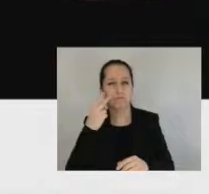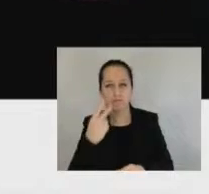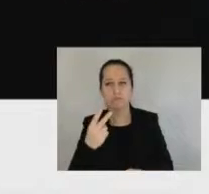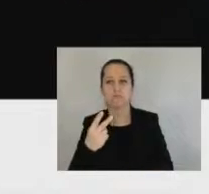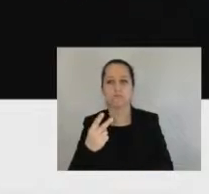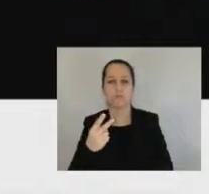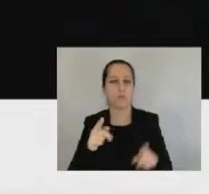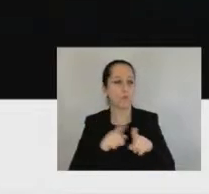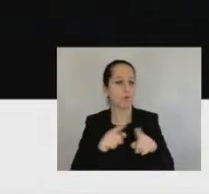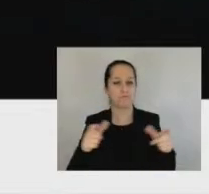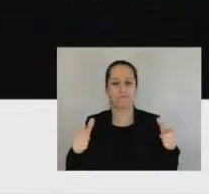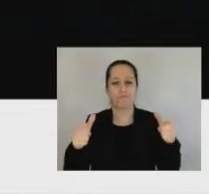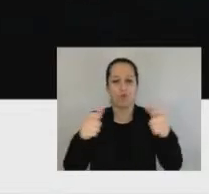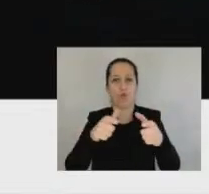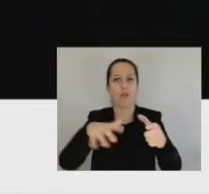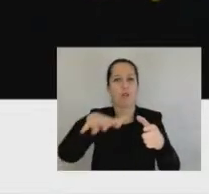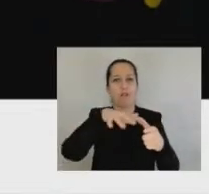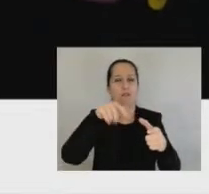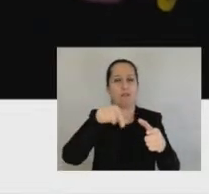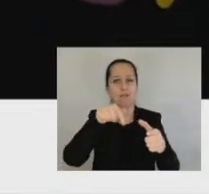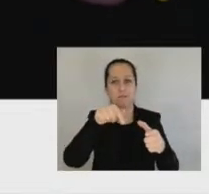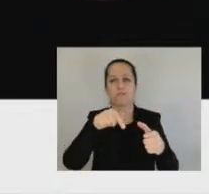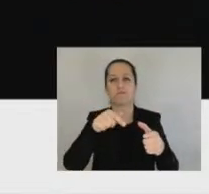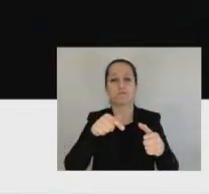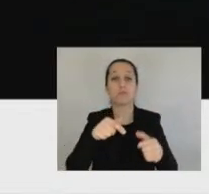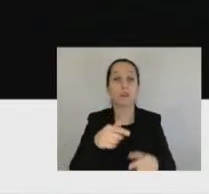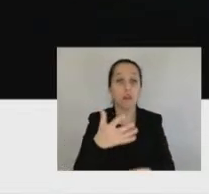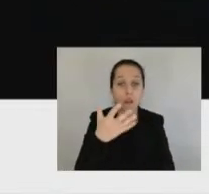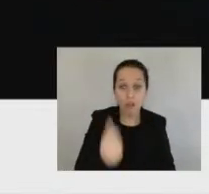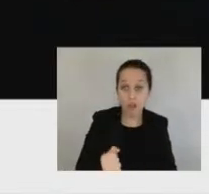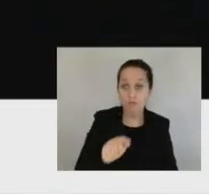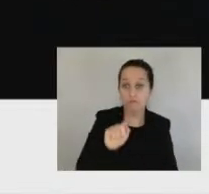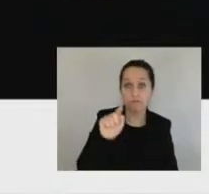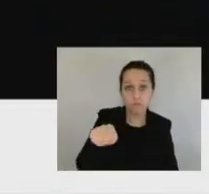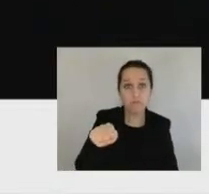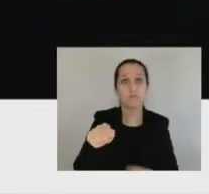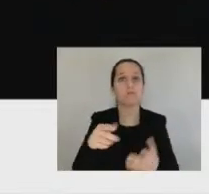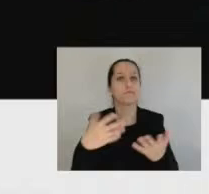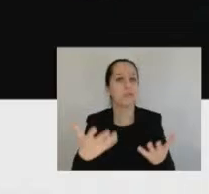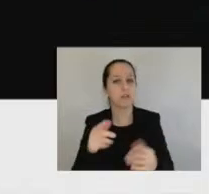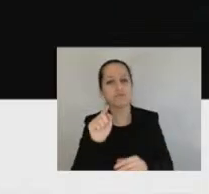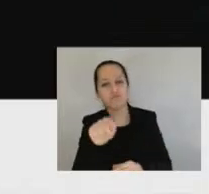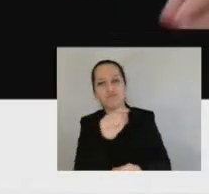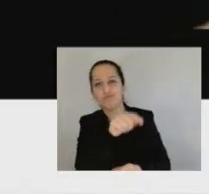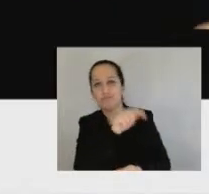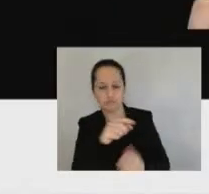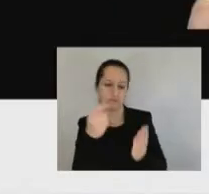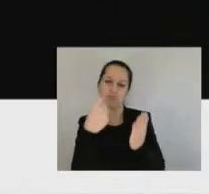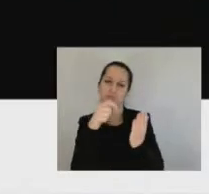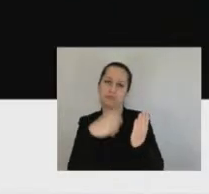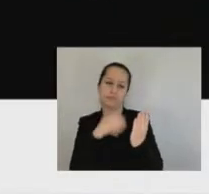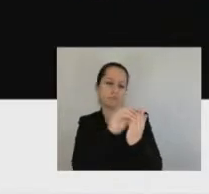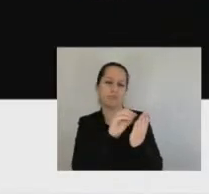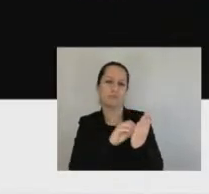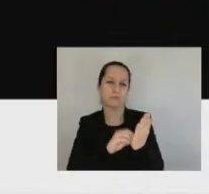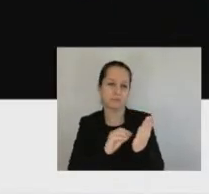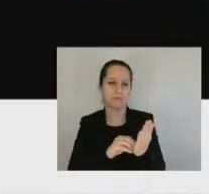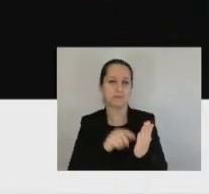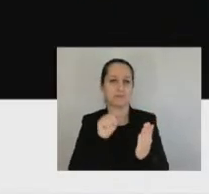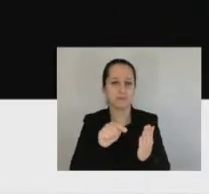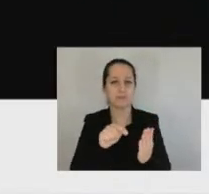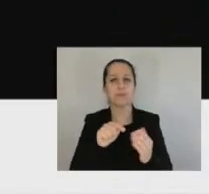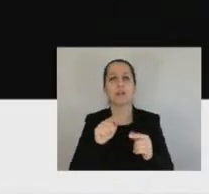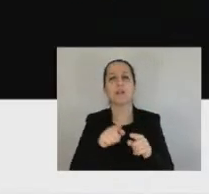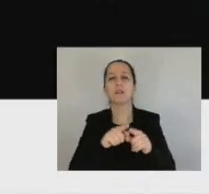in the territory through the identification of small areas, identifying geographies through the zip code.